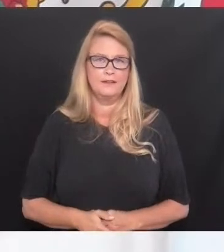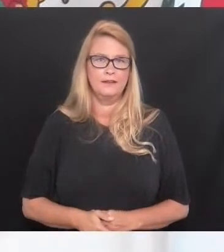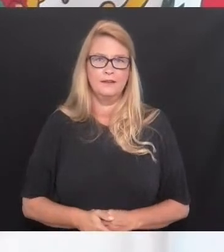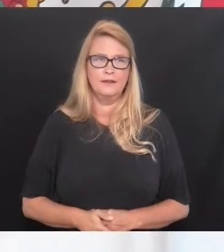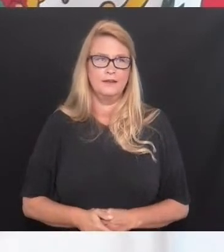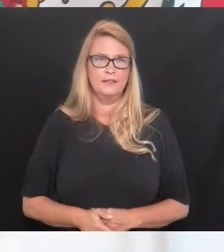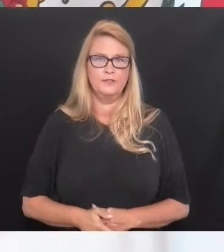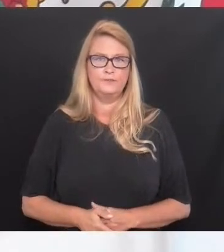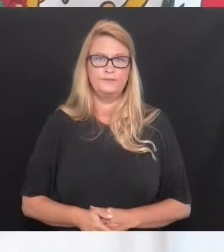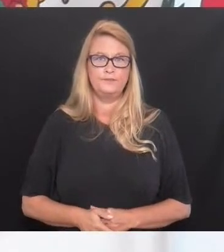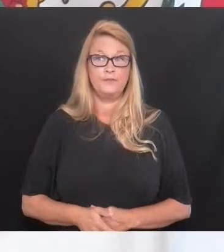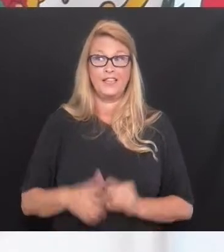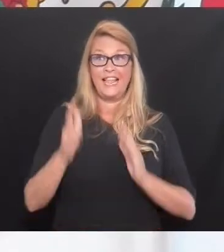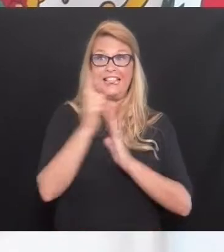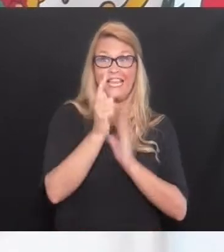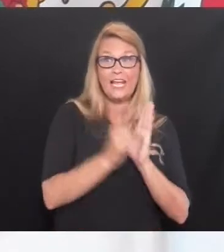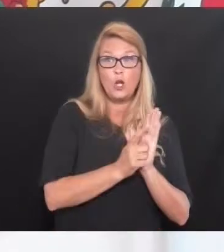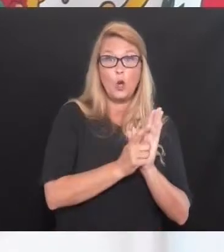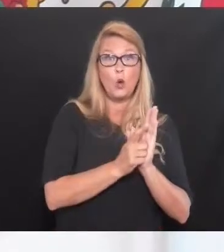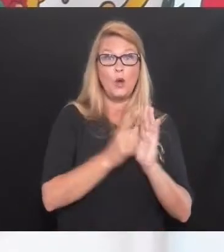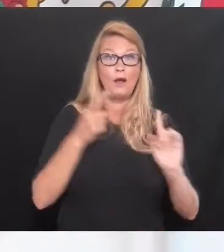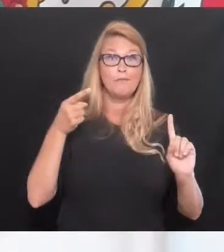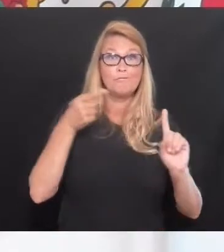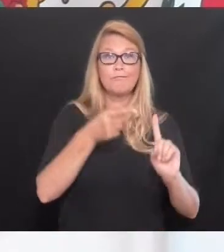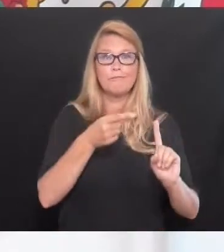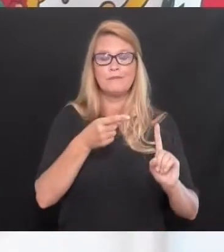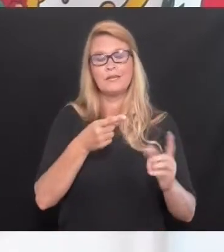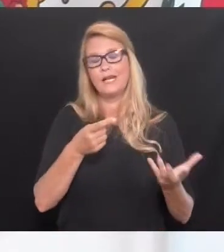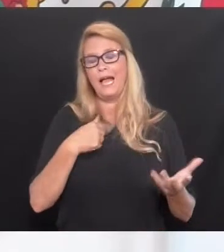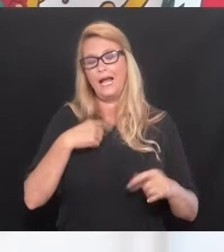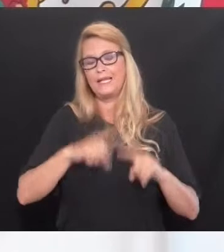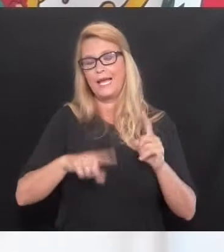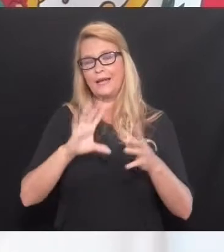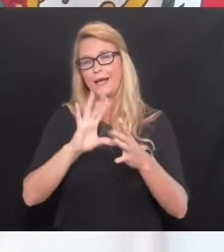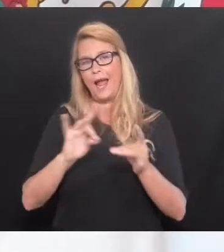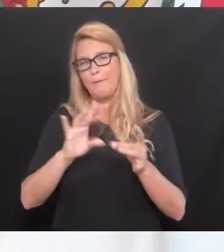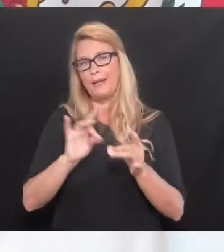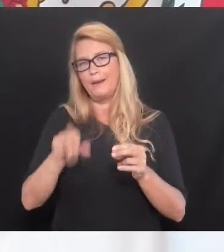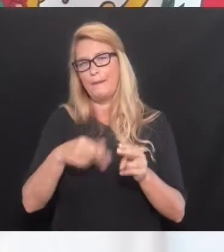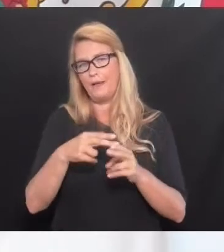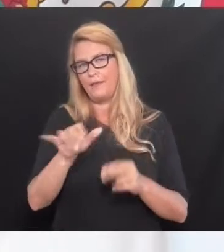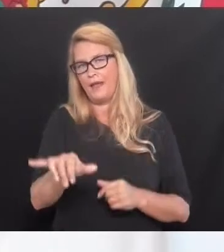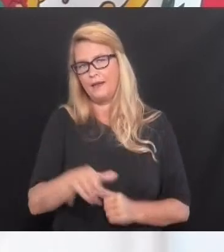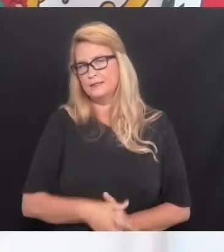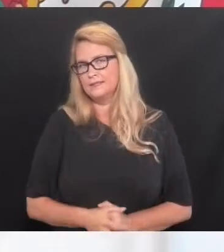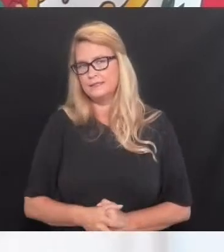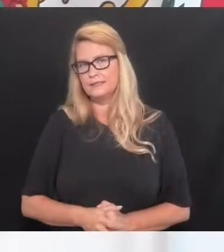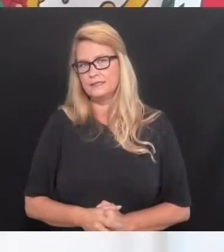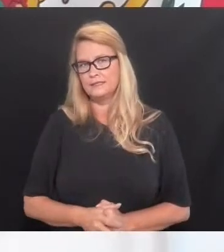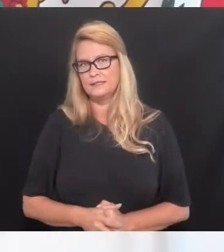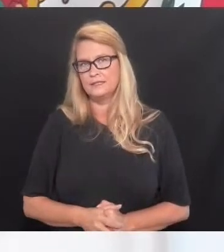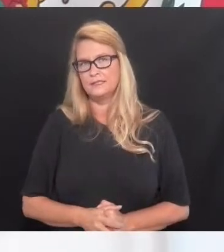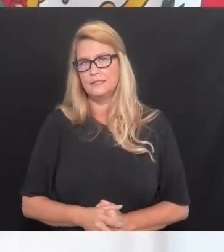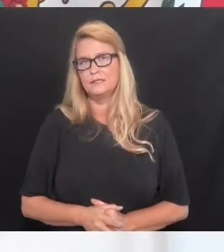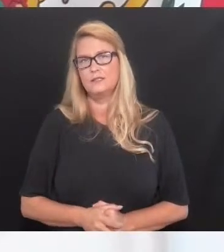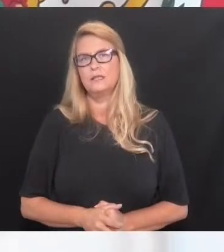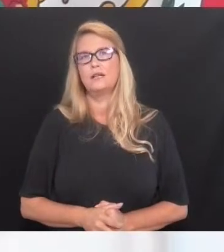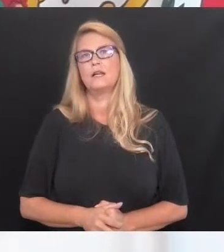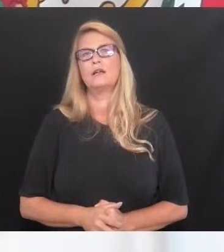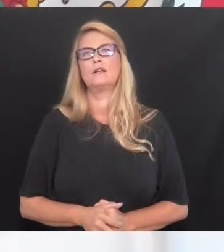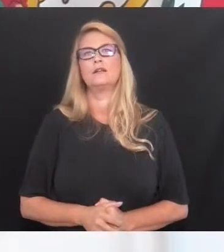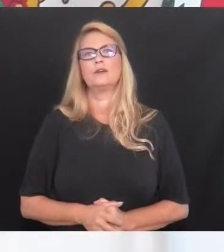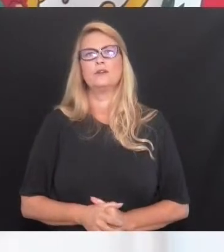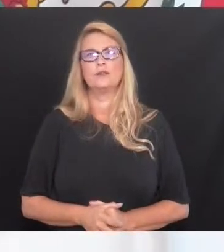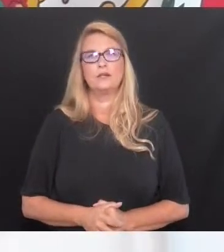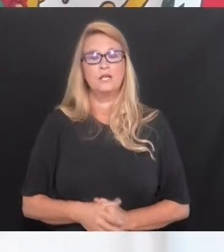of legality and everything else, it's just you can continue, to run down